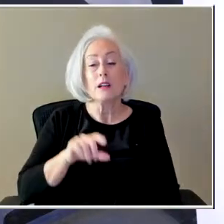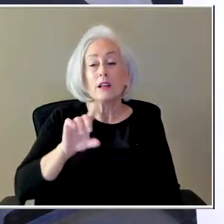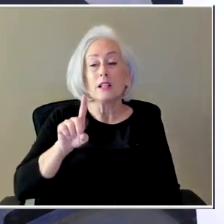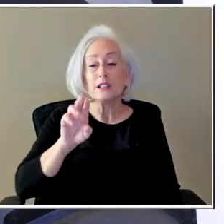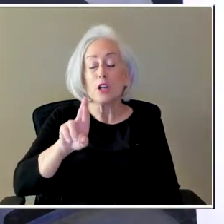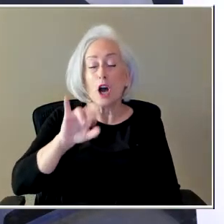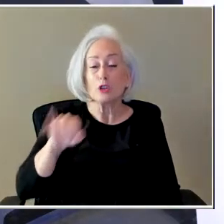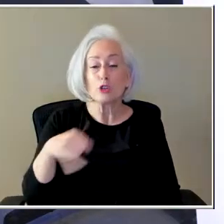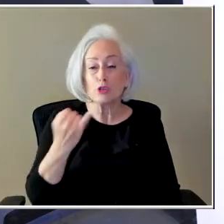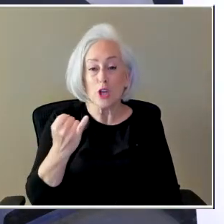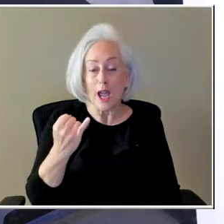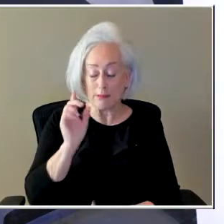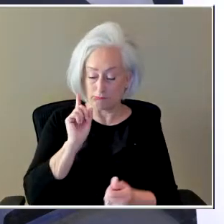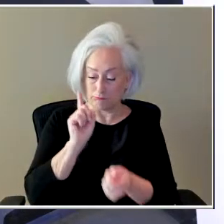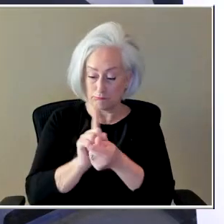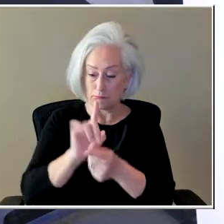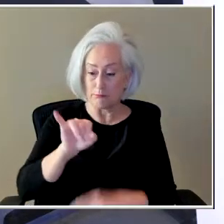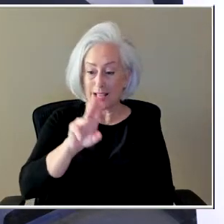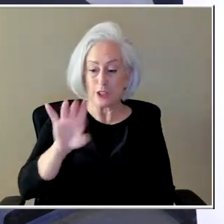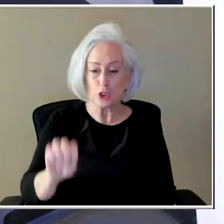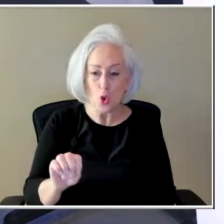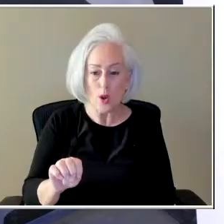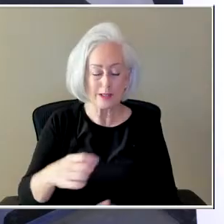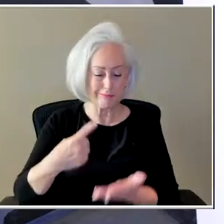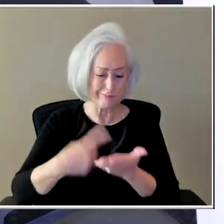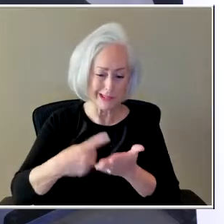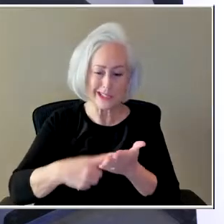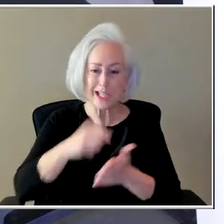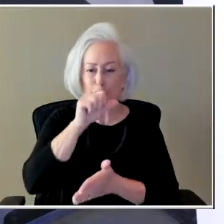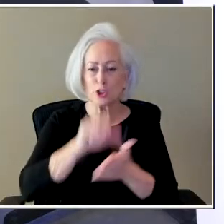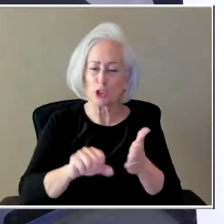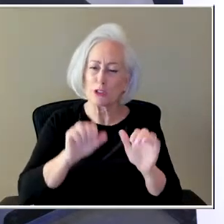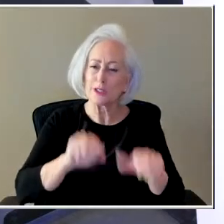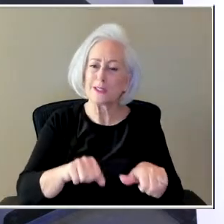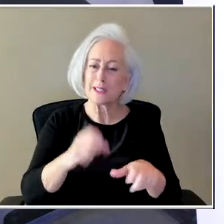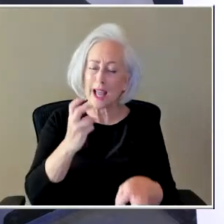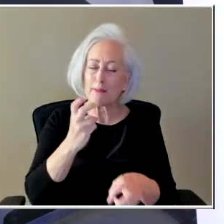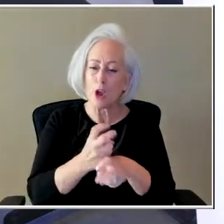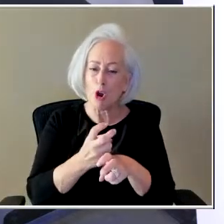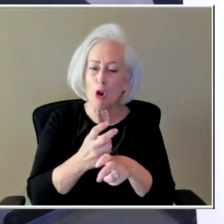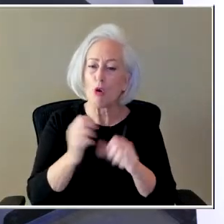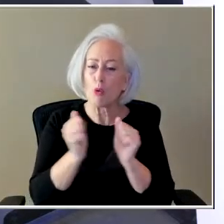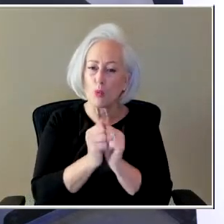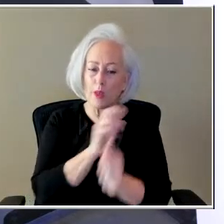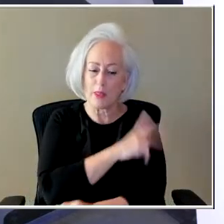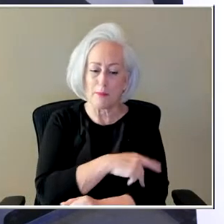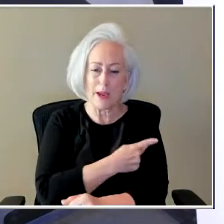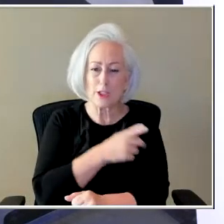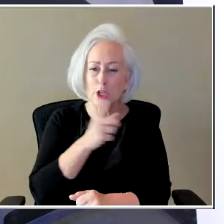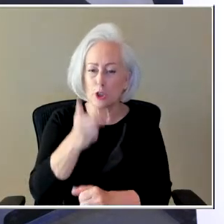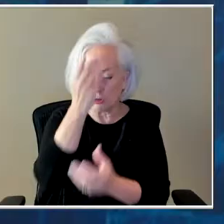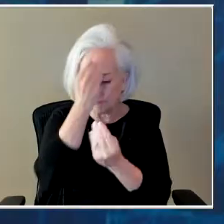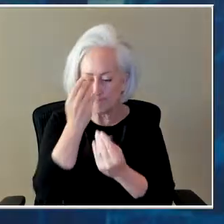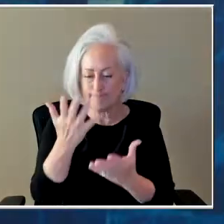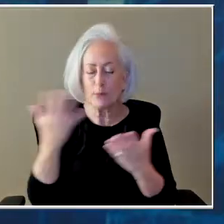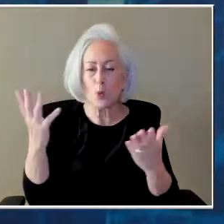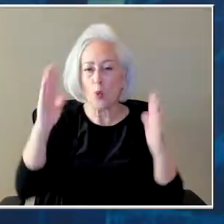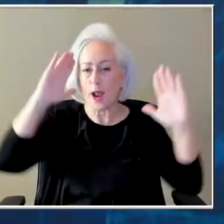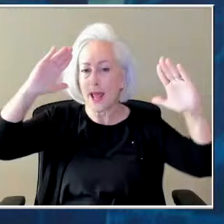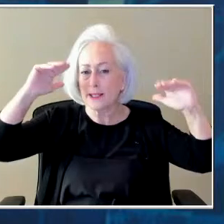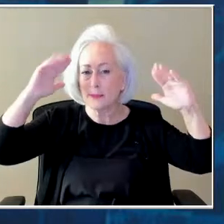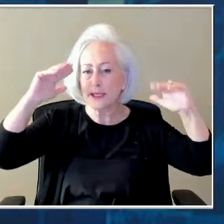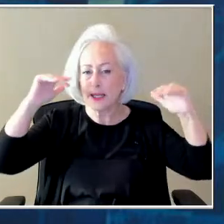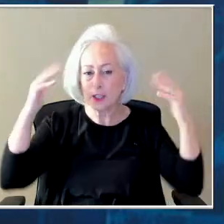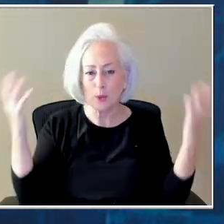it can be a daunting conversation with patients, as we know. What did you tell her about the expectations from this surgery? Yeah, so with any procedure, you have to